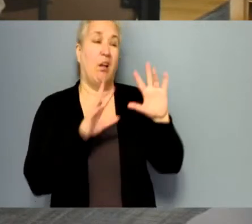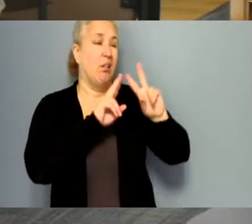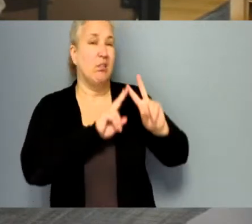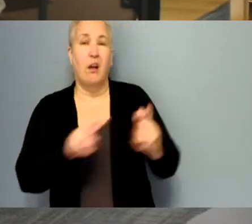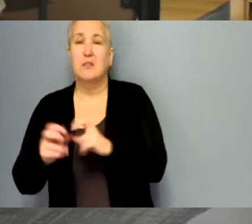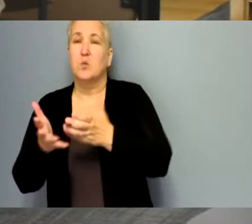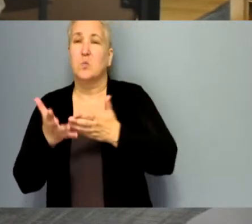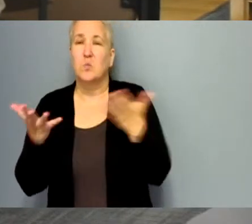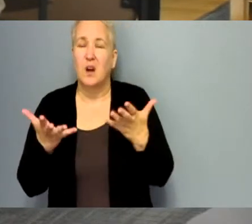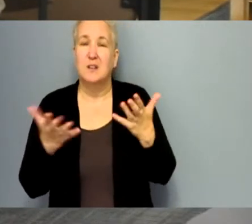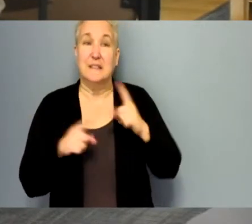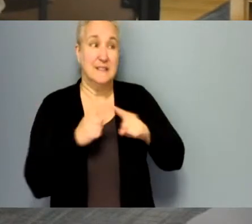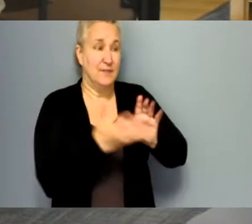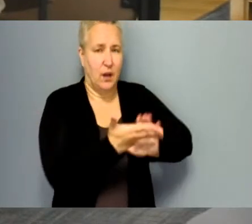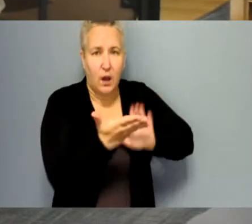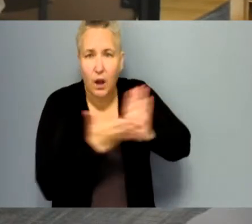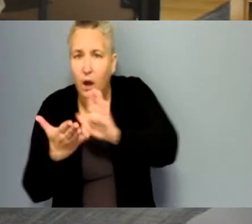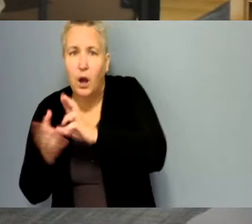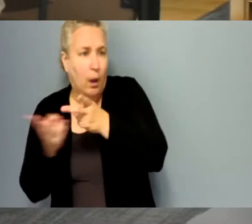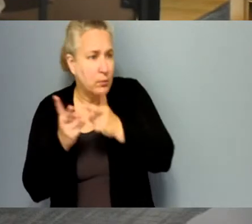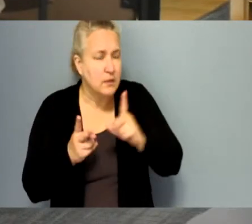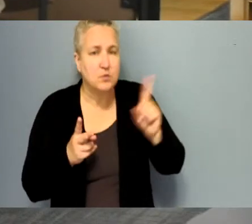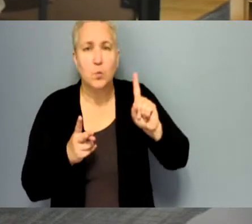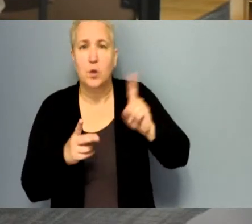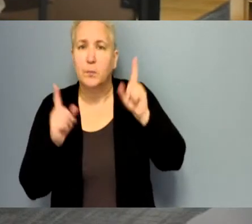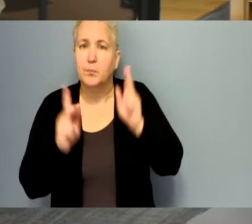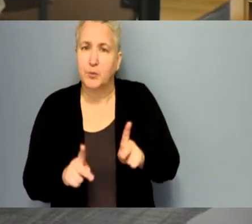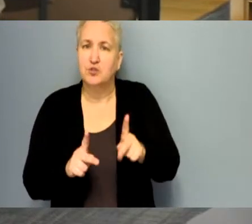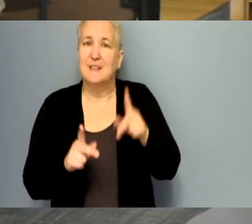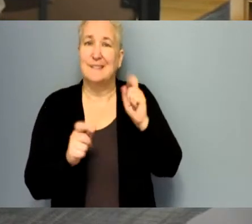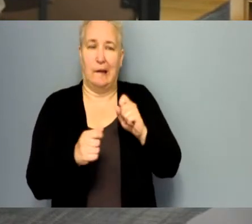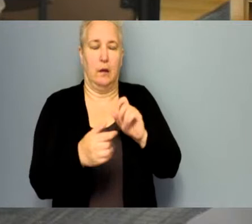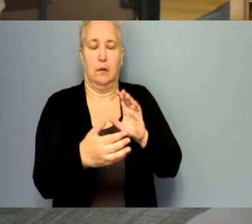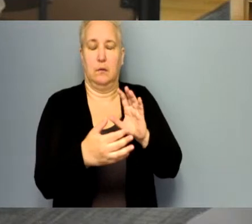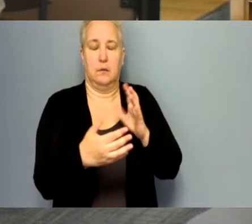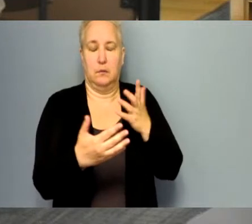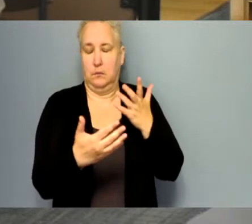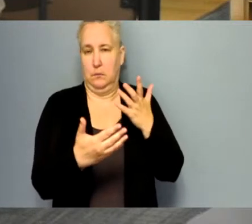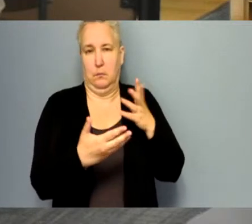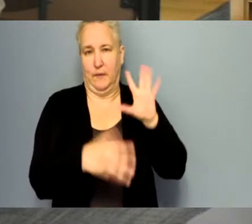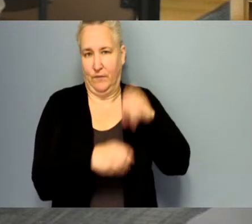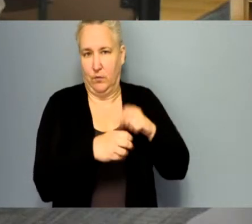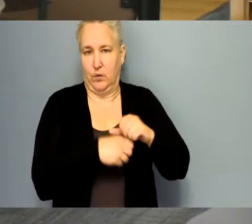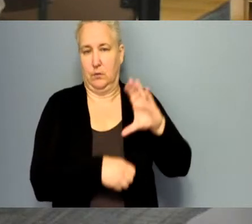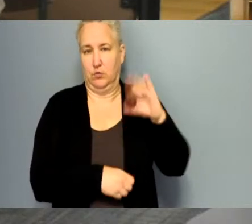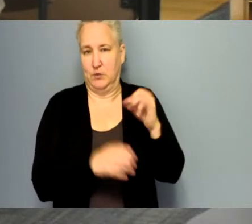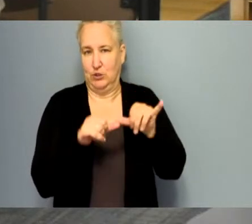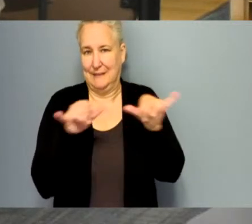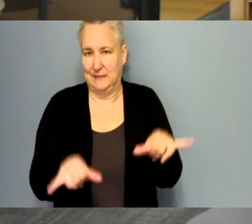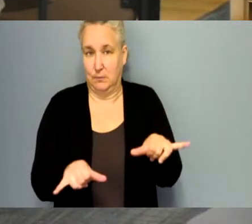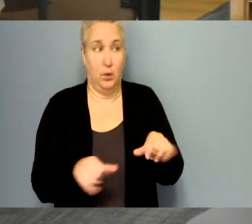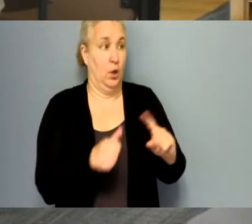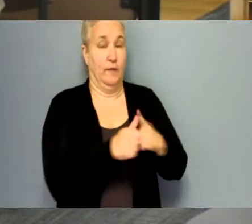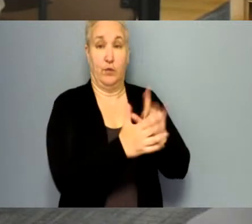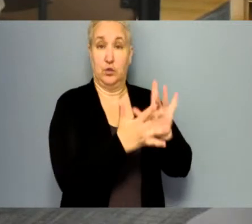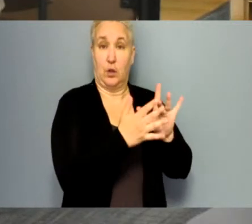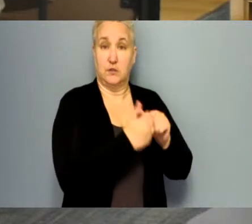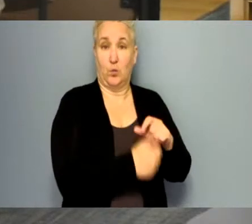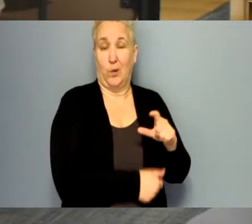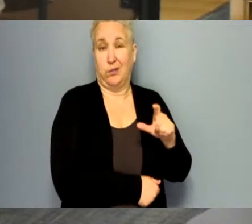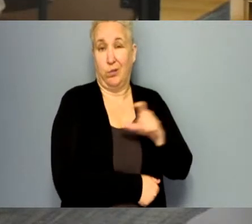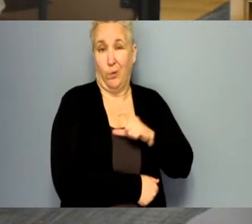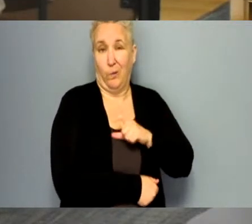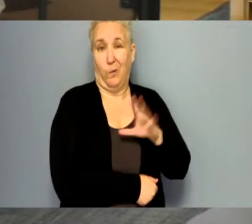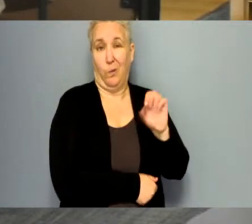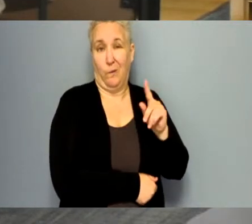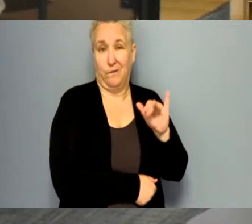different interfaces and places where an individual can touch the criminal justice system, from first contact with law enforcement